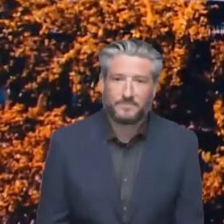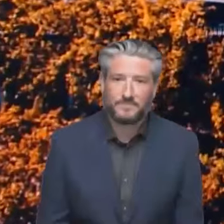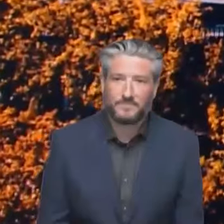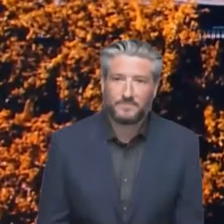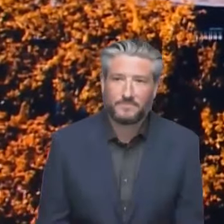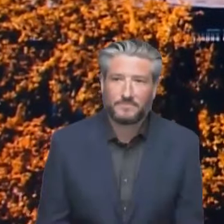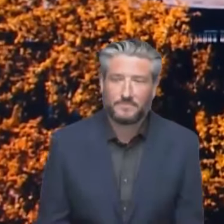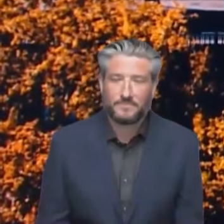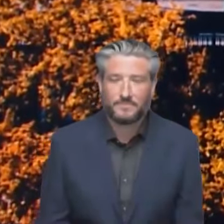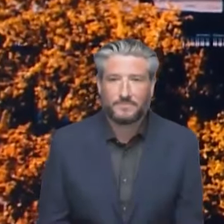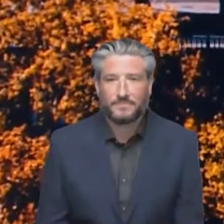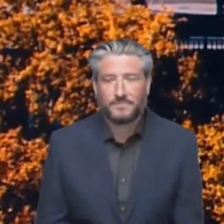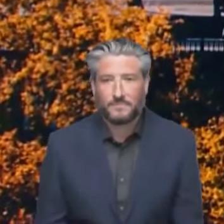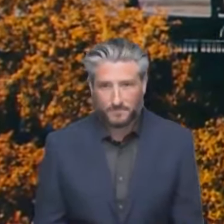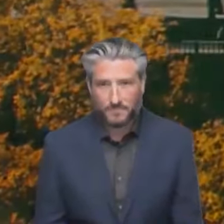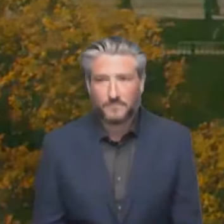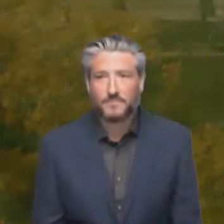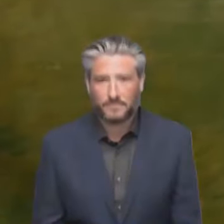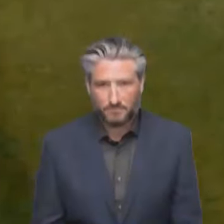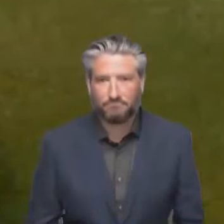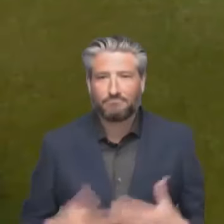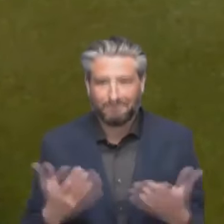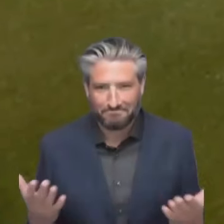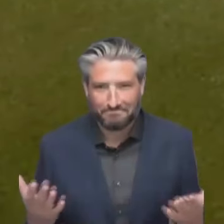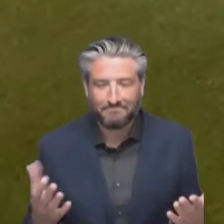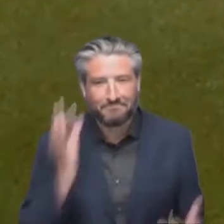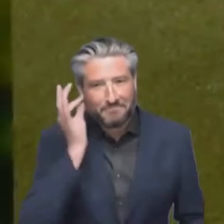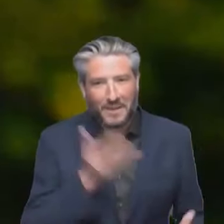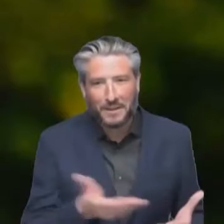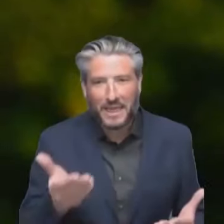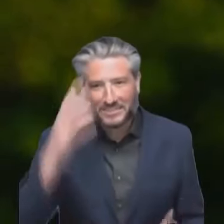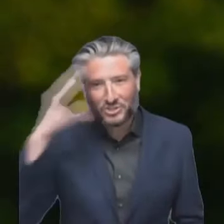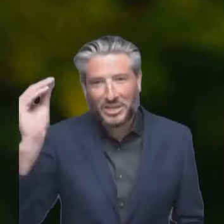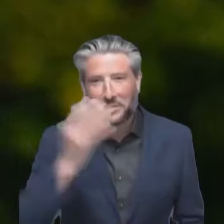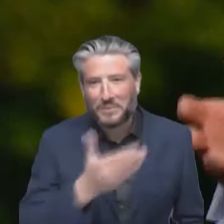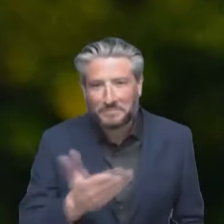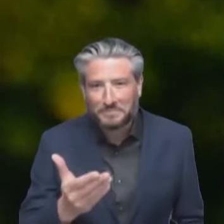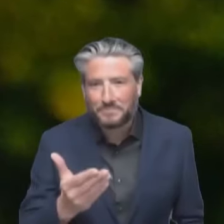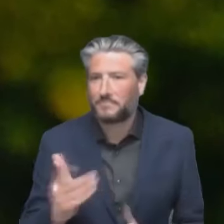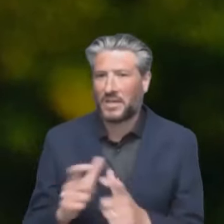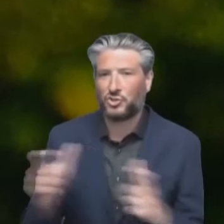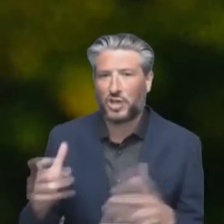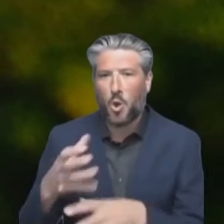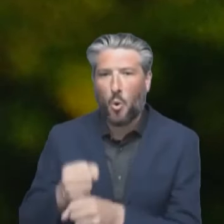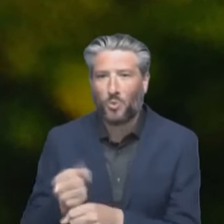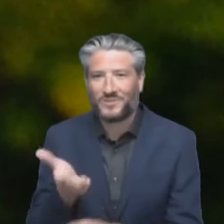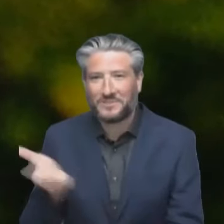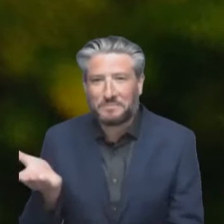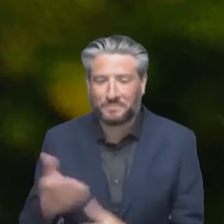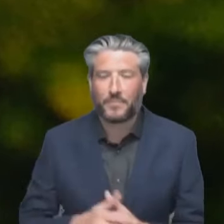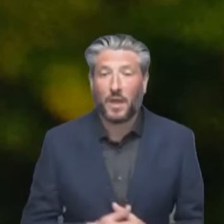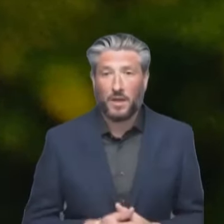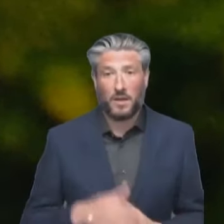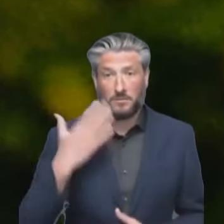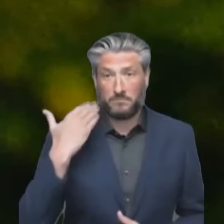Mesdames et messieurs. Ladies and gentlemen, and dear shareholders, all the things that you've just heard certainly show